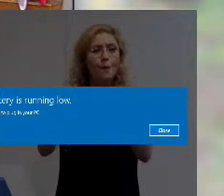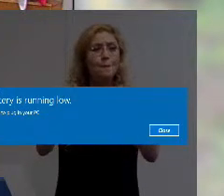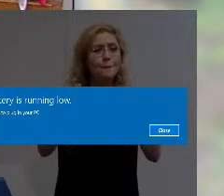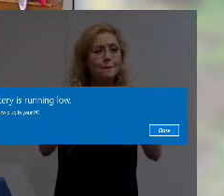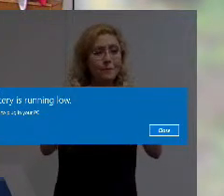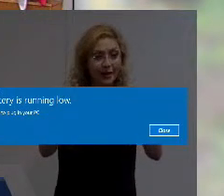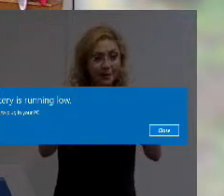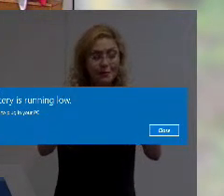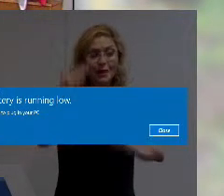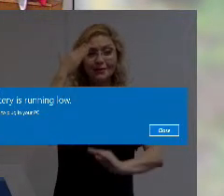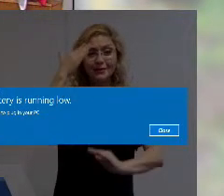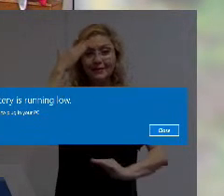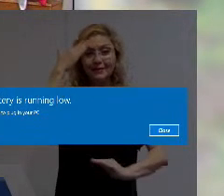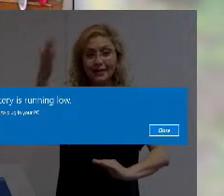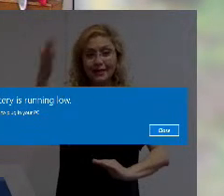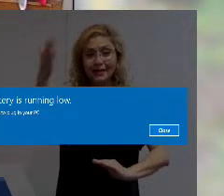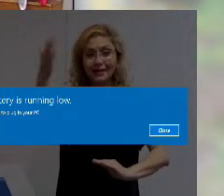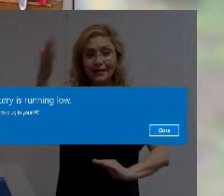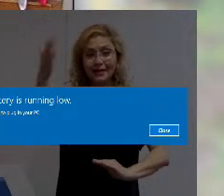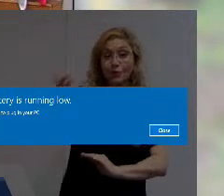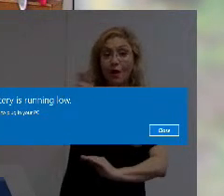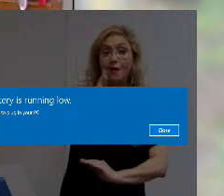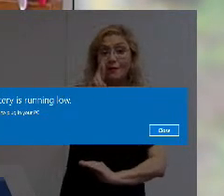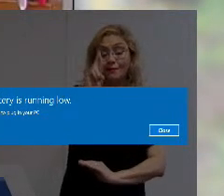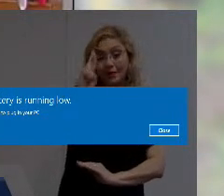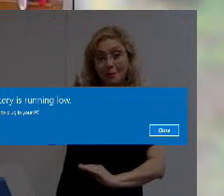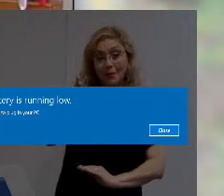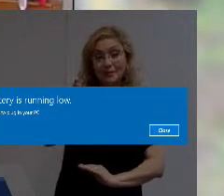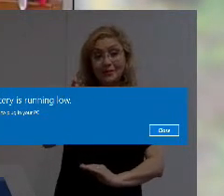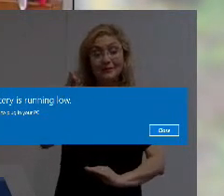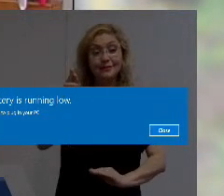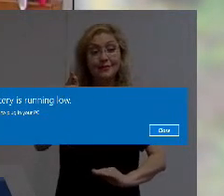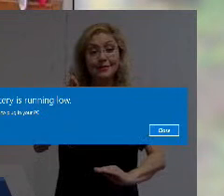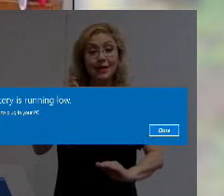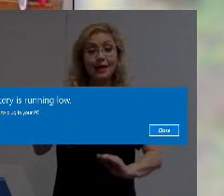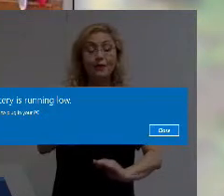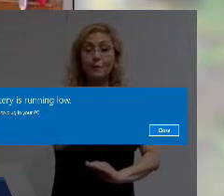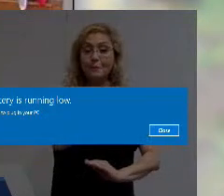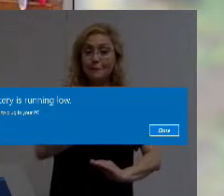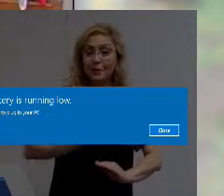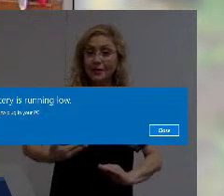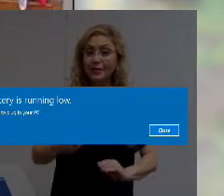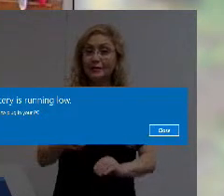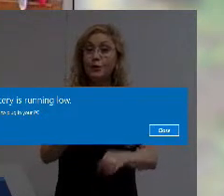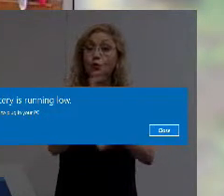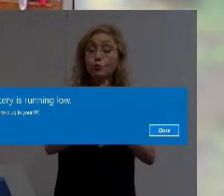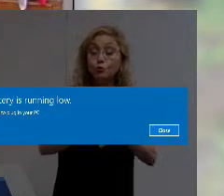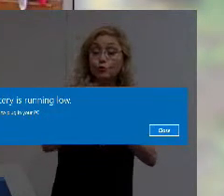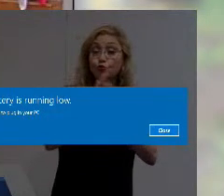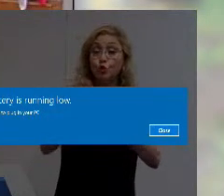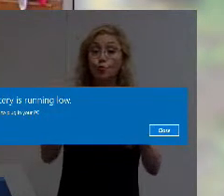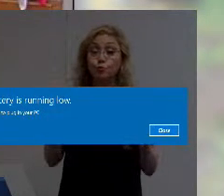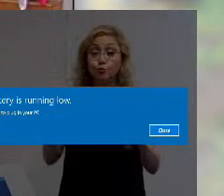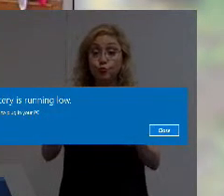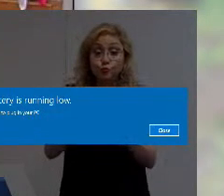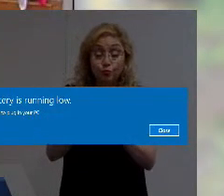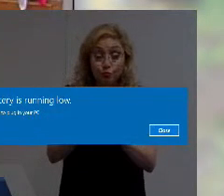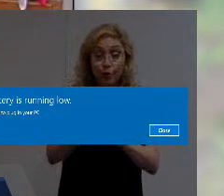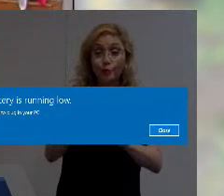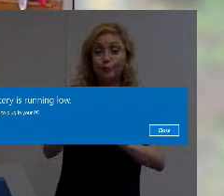and the Minister of Agriculture Development of Panama. I would also like to greet Ms. Fernanda Maldonado,